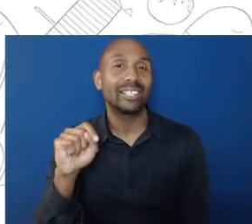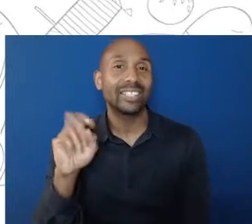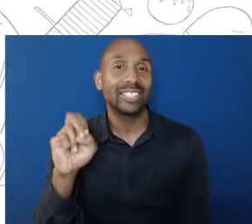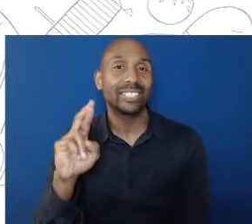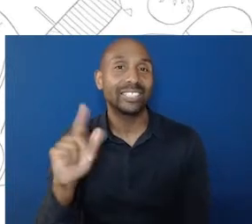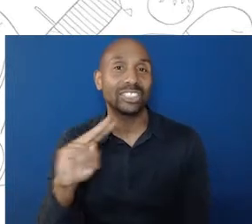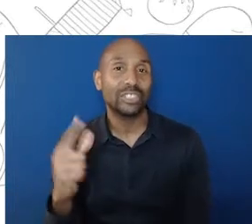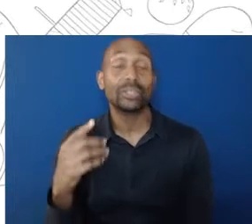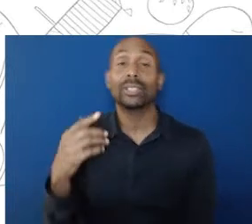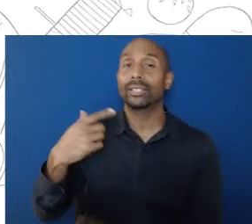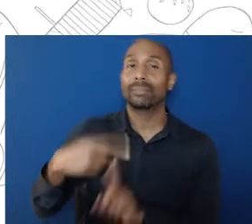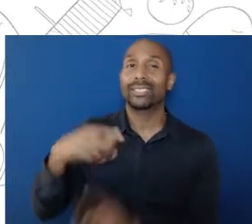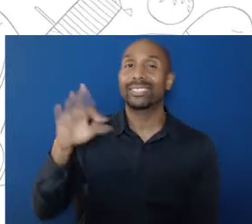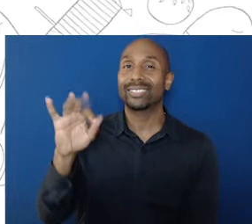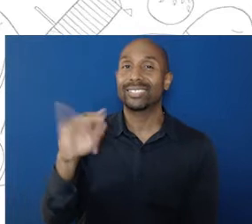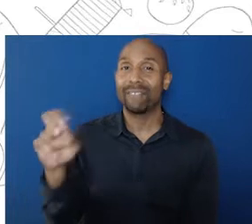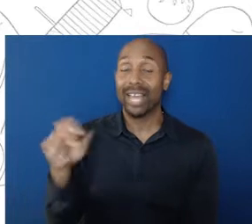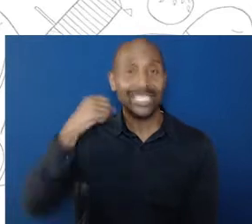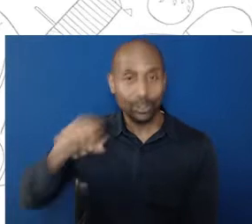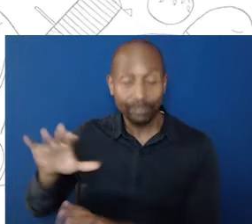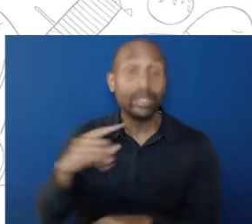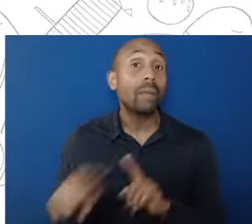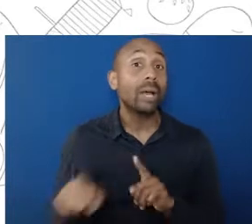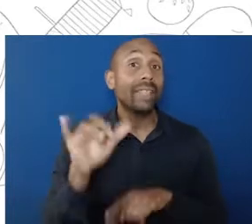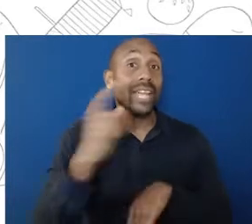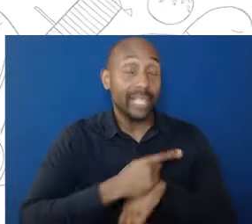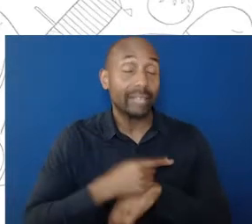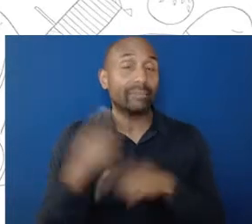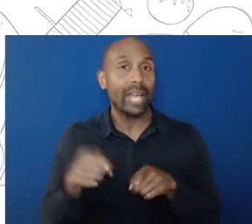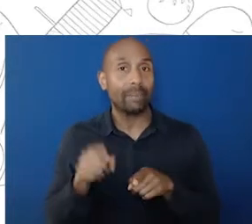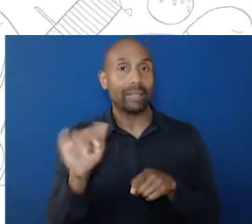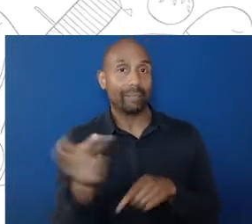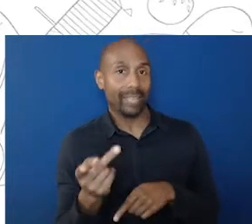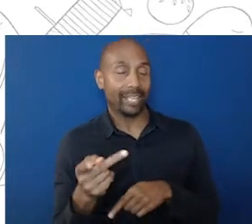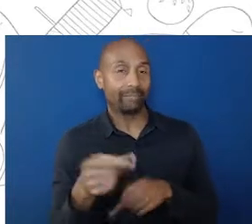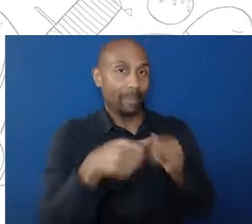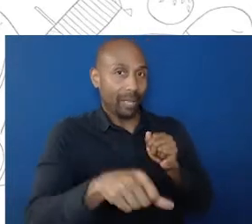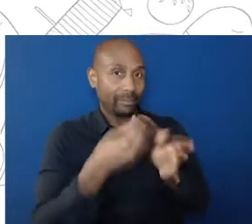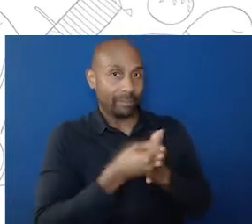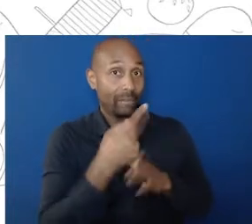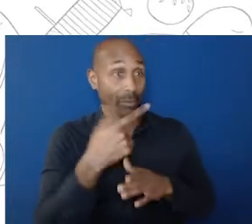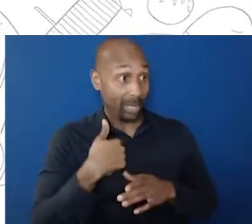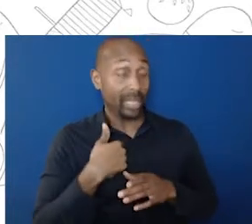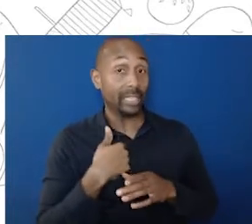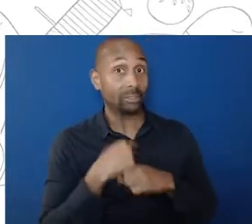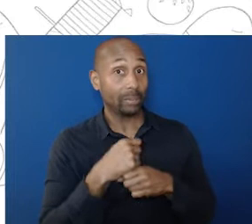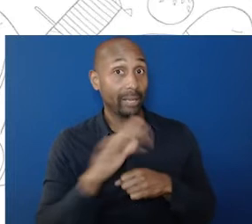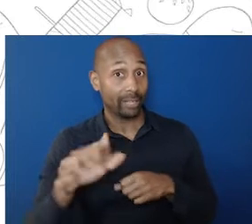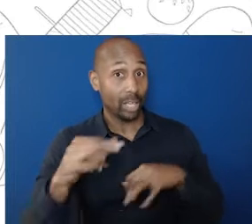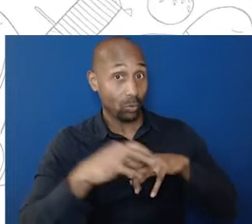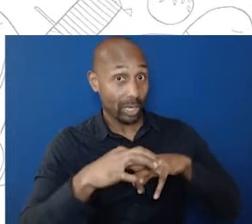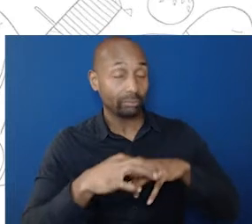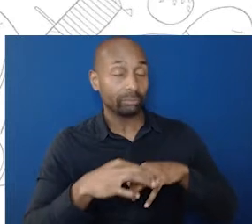to make their rings, I went to bed that night and I literally heard a voice said, you need to go to Senegal. And so